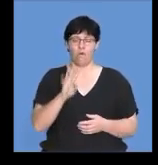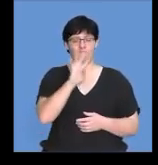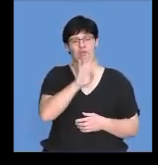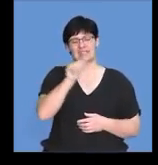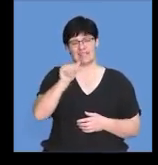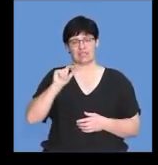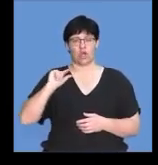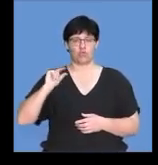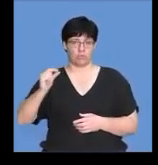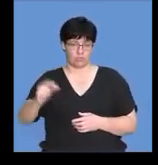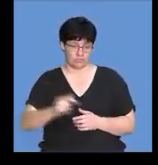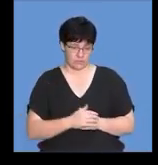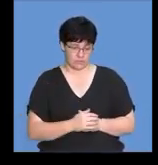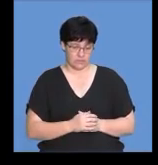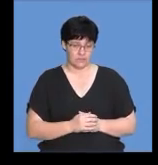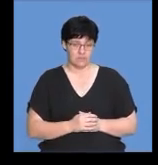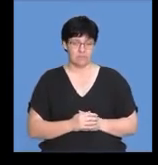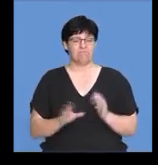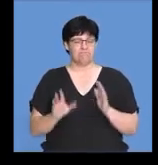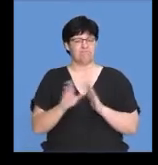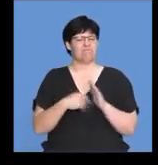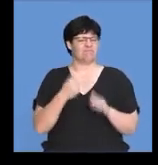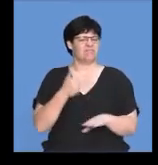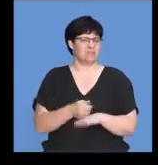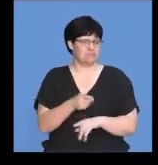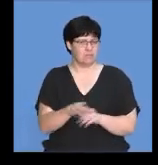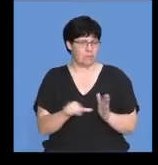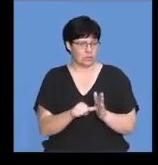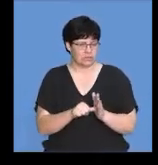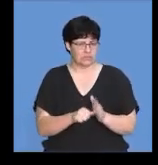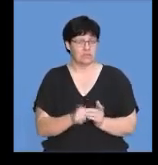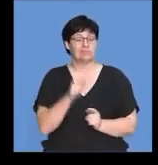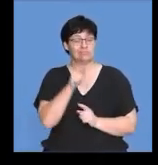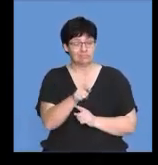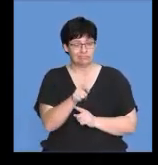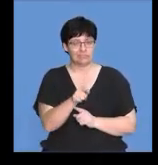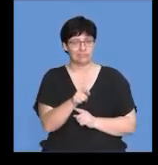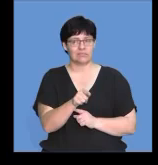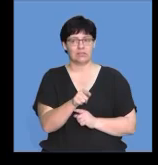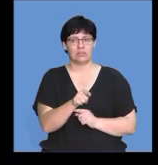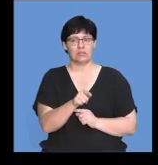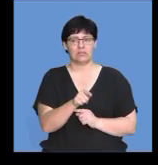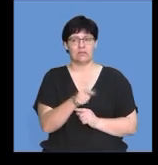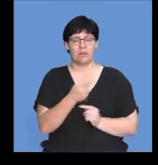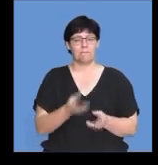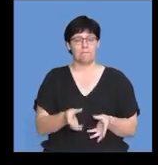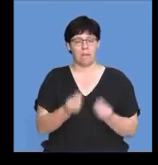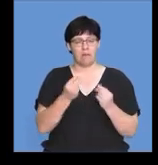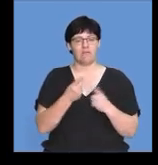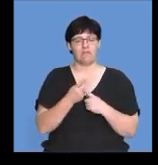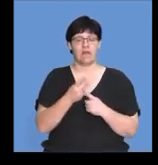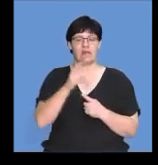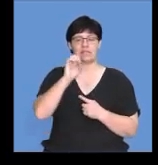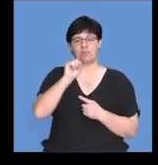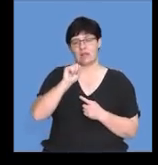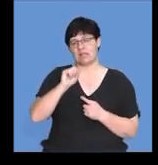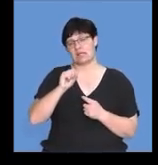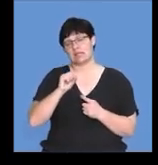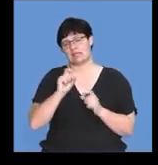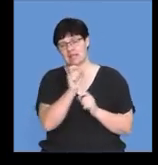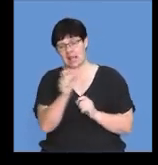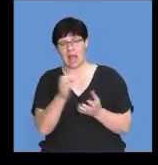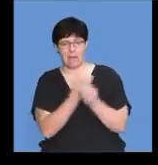that's fundamental to that. And we know that karyotypes generally, if they're taken from a somatic cell, will have that